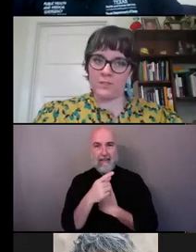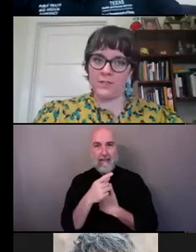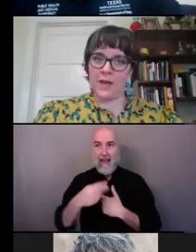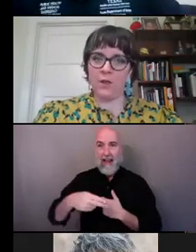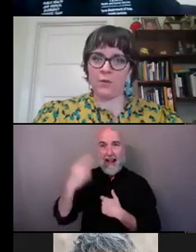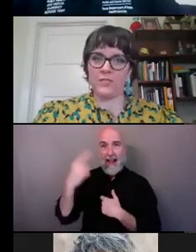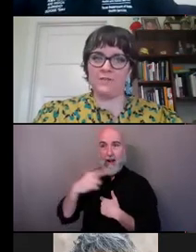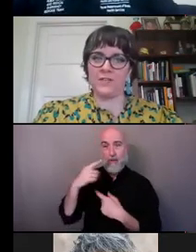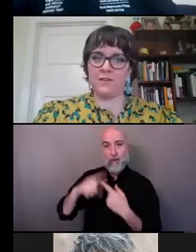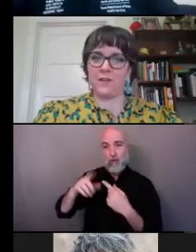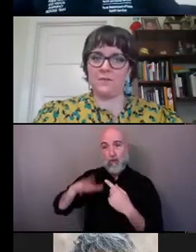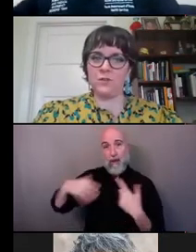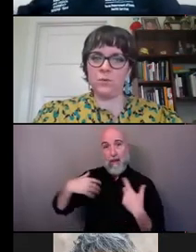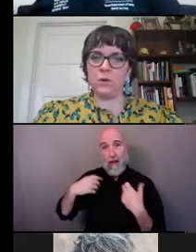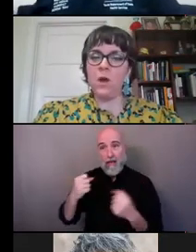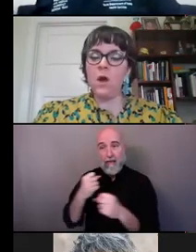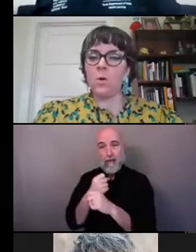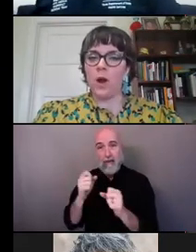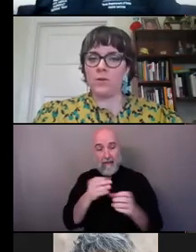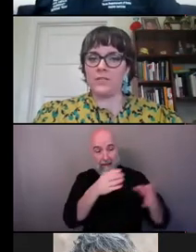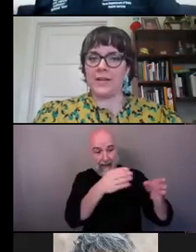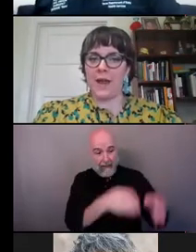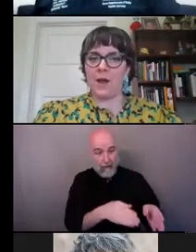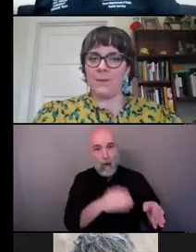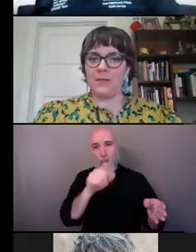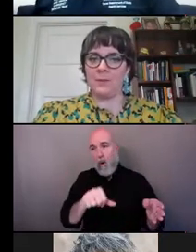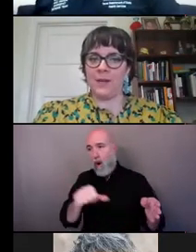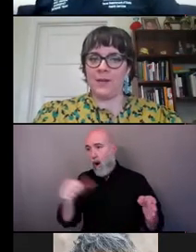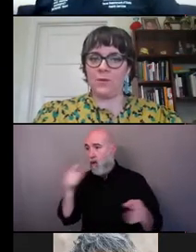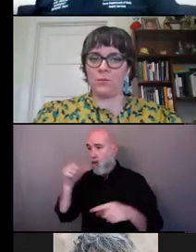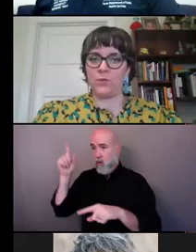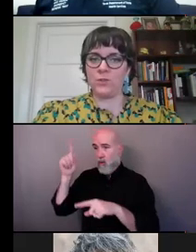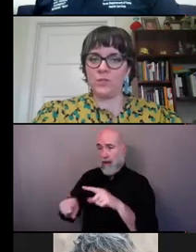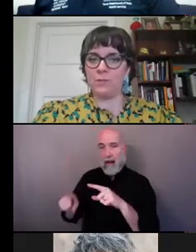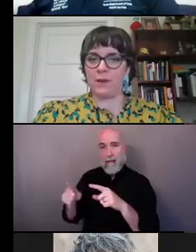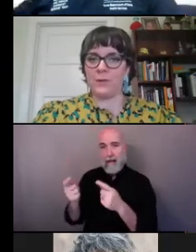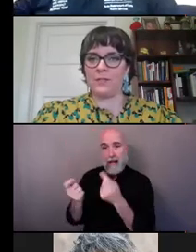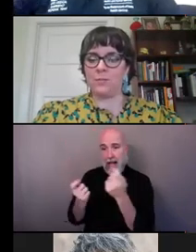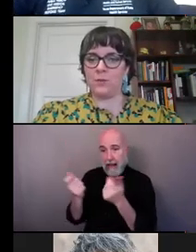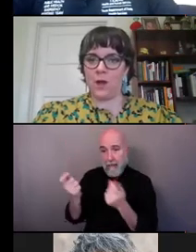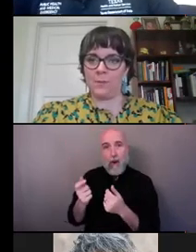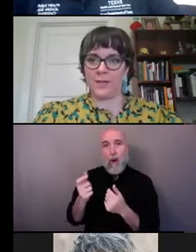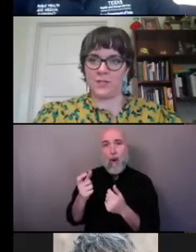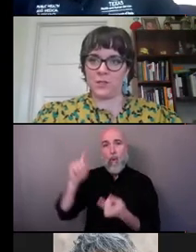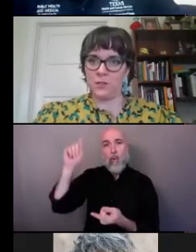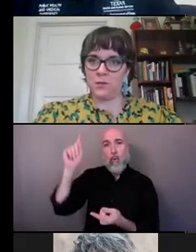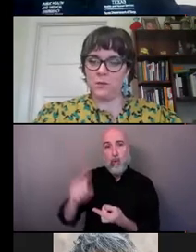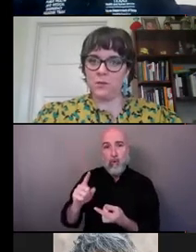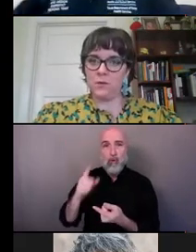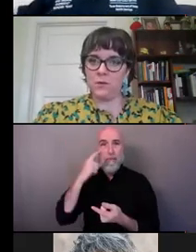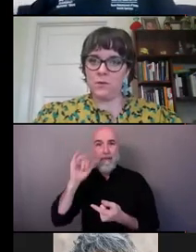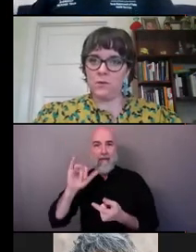substantial harm to the health or safety of the individual or others that cannot be eliminated or reduced by a reasonable